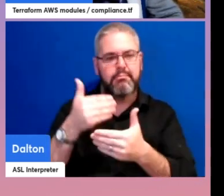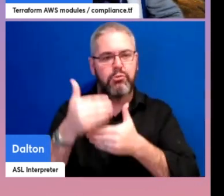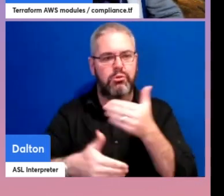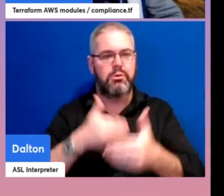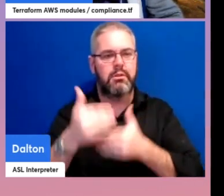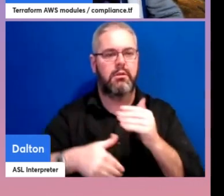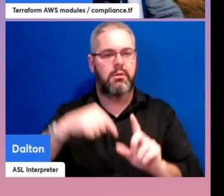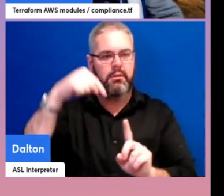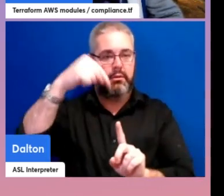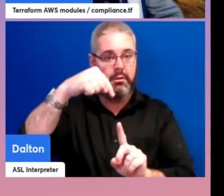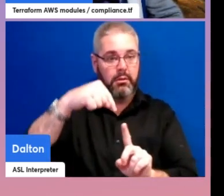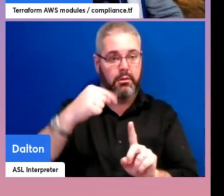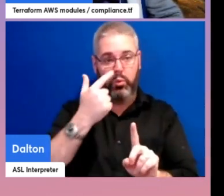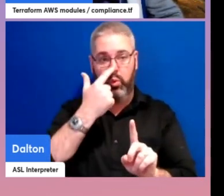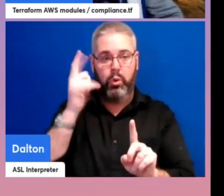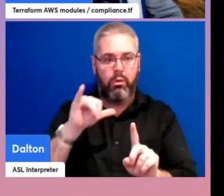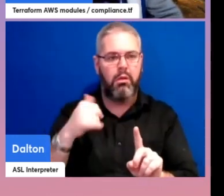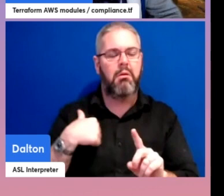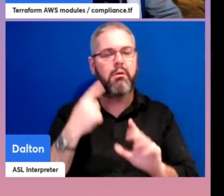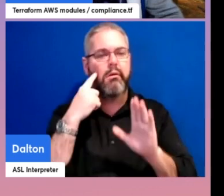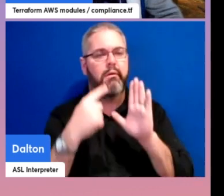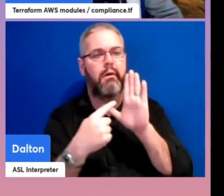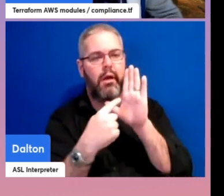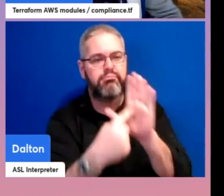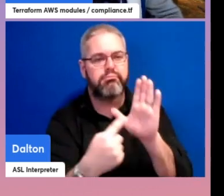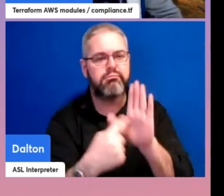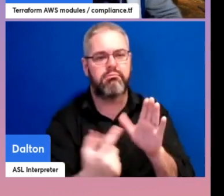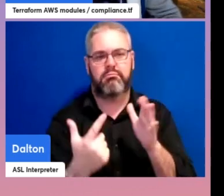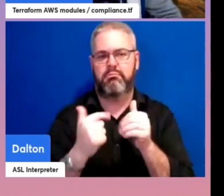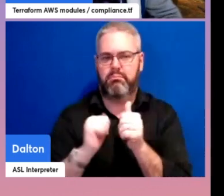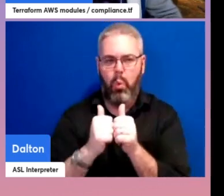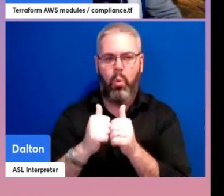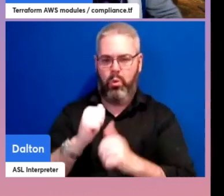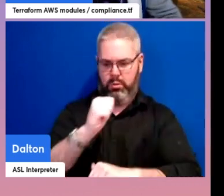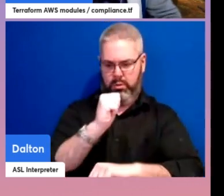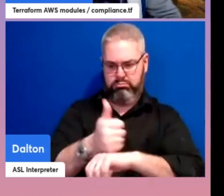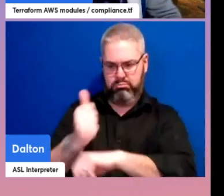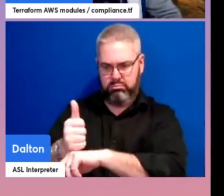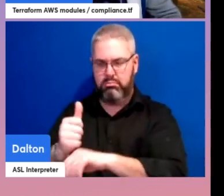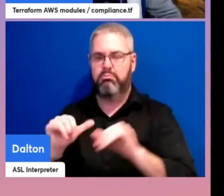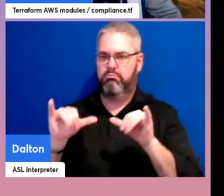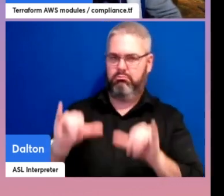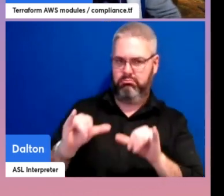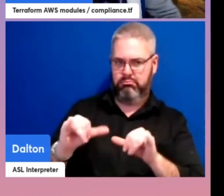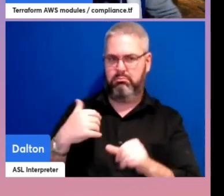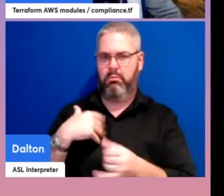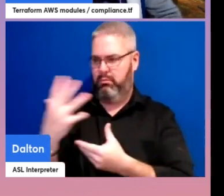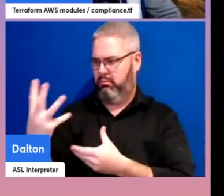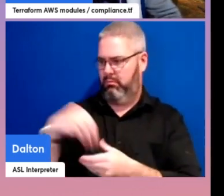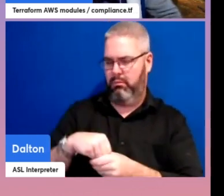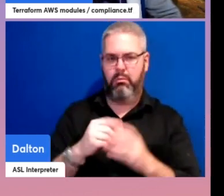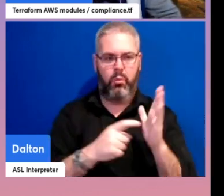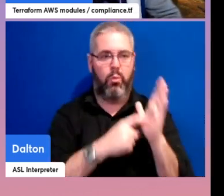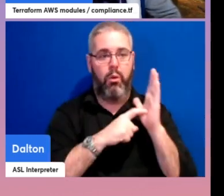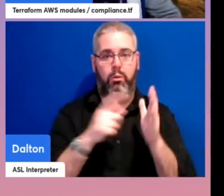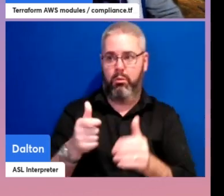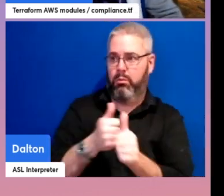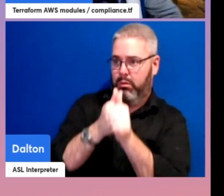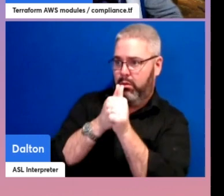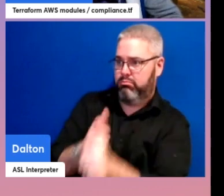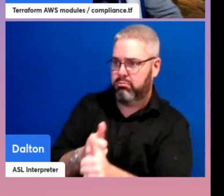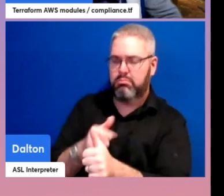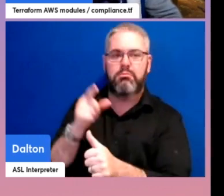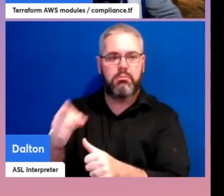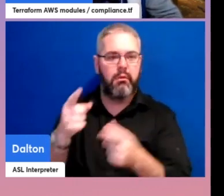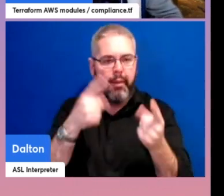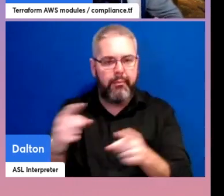and I will demonstrate how implementation of required compliance controls can